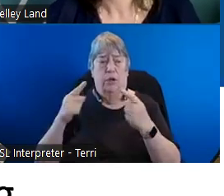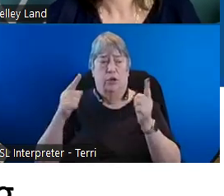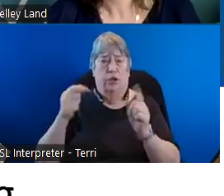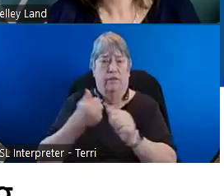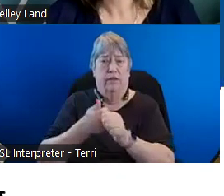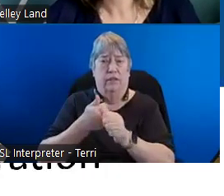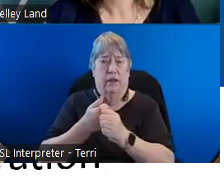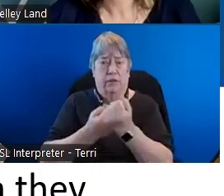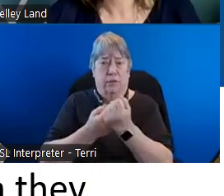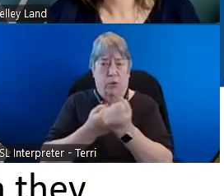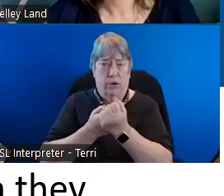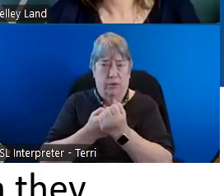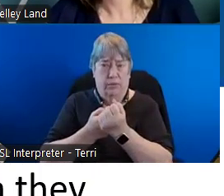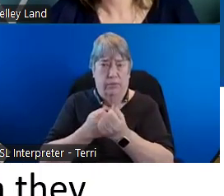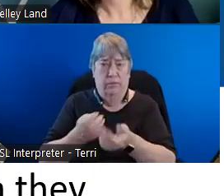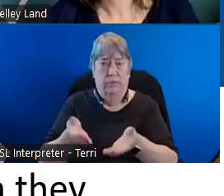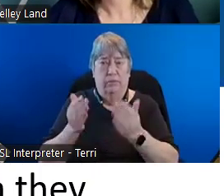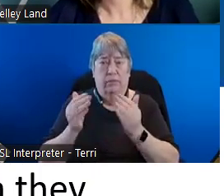Sorry, next slide.